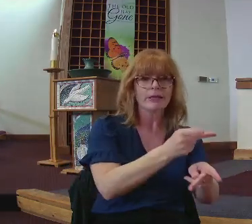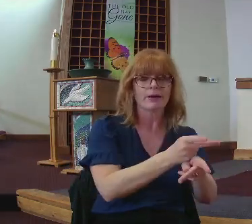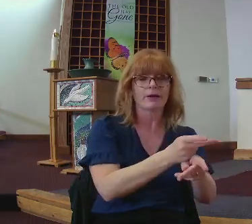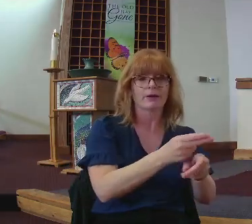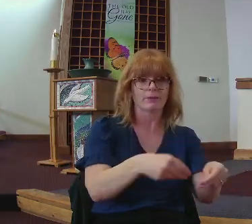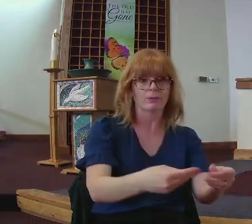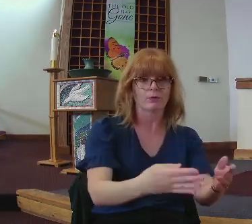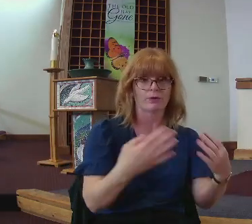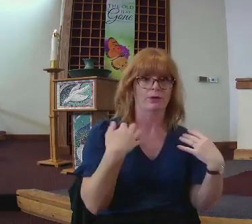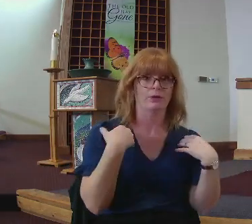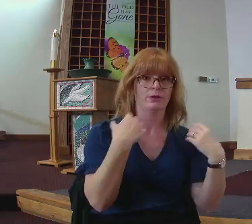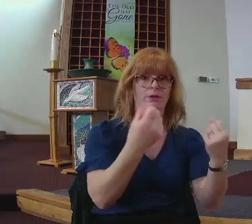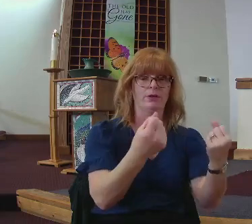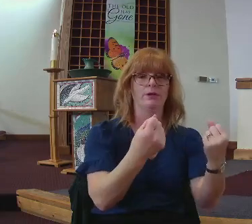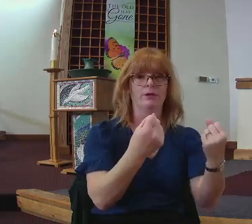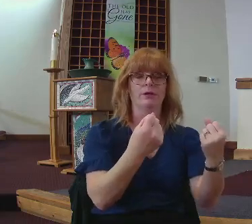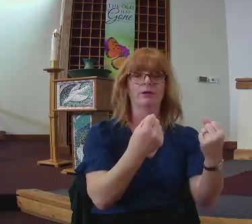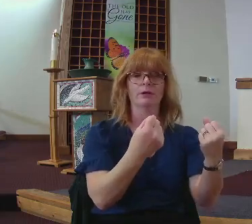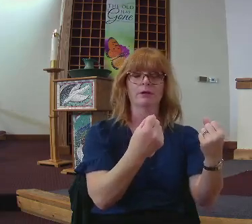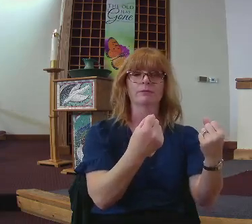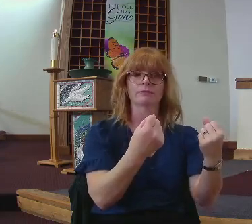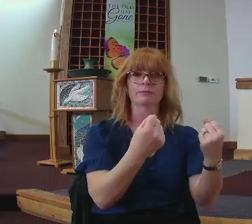healing.